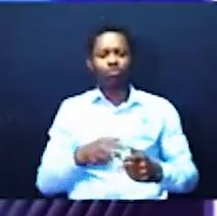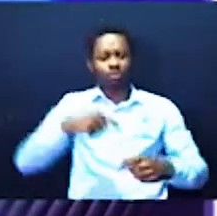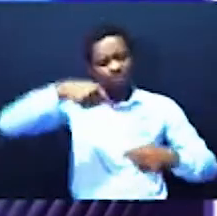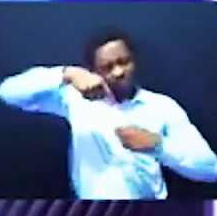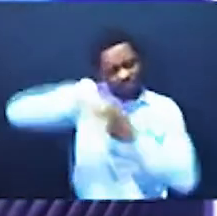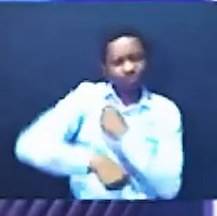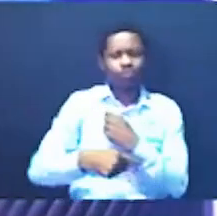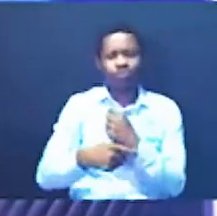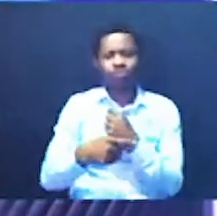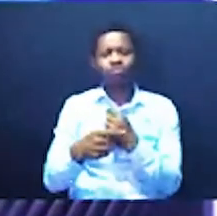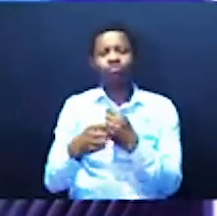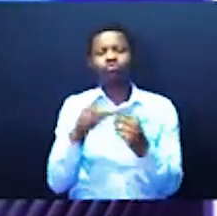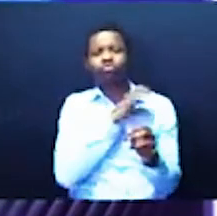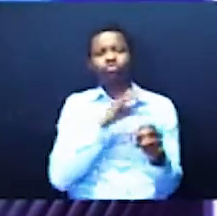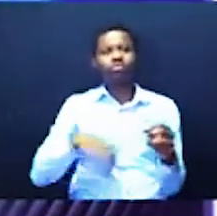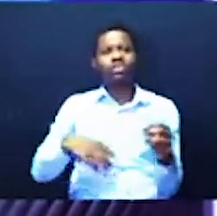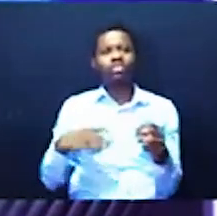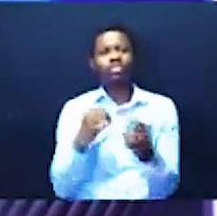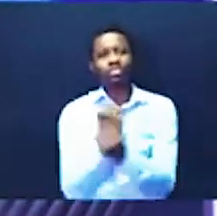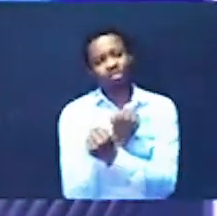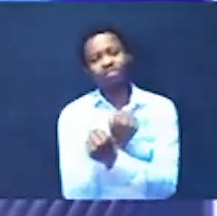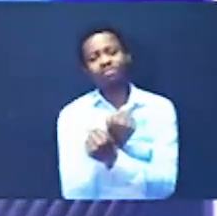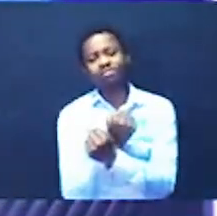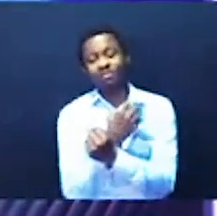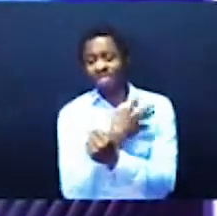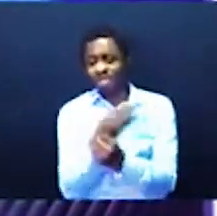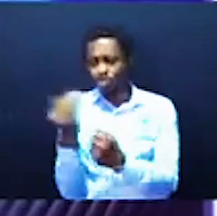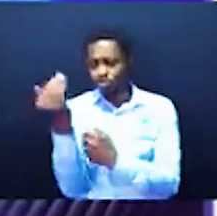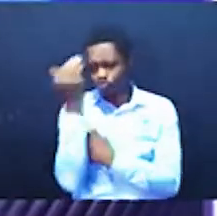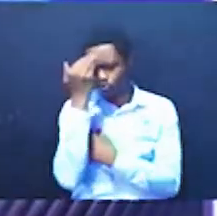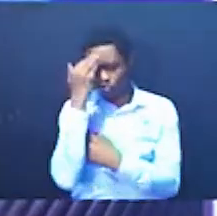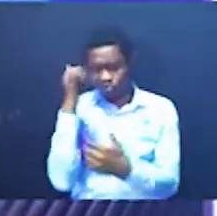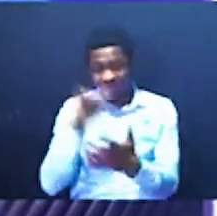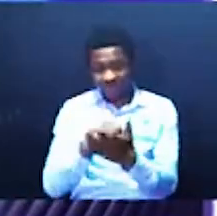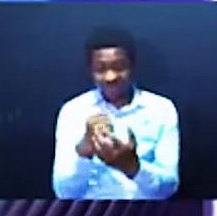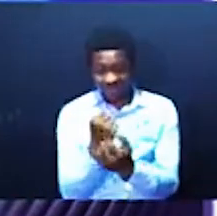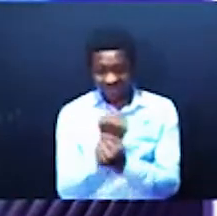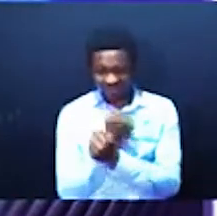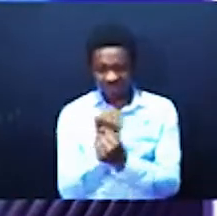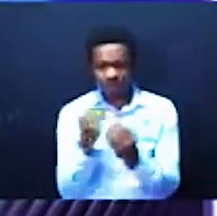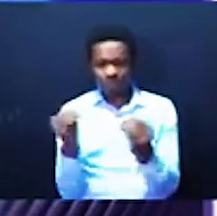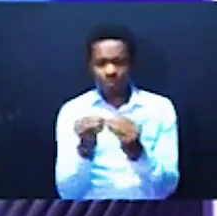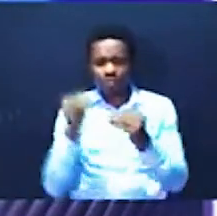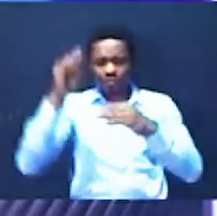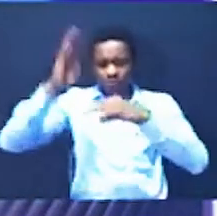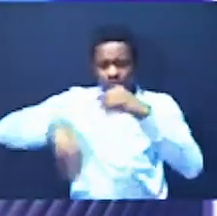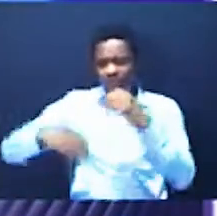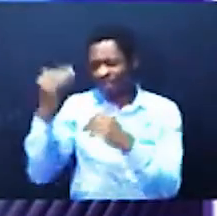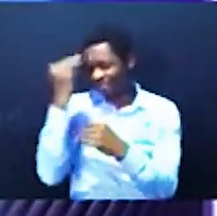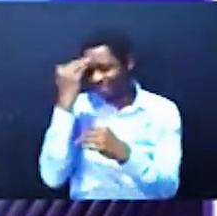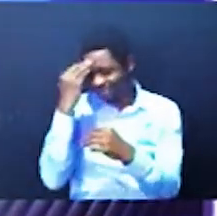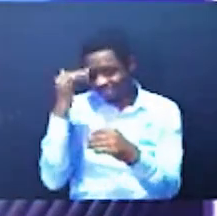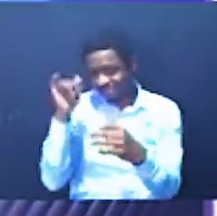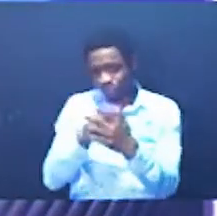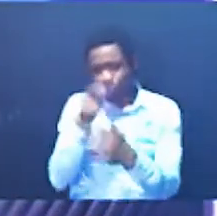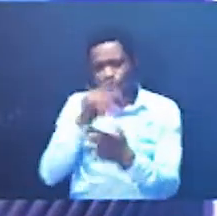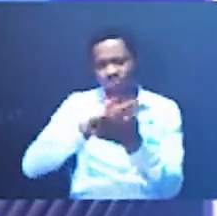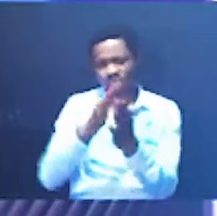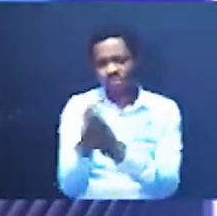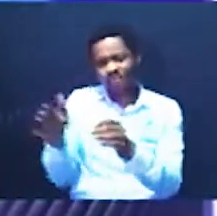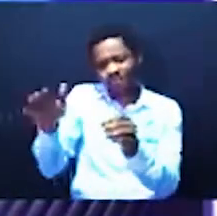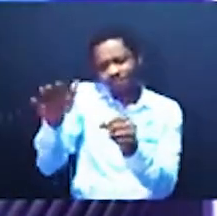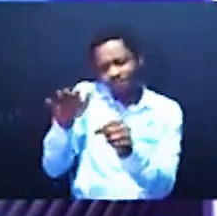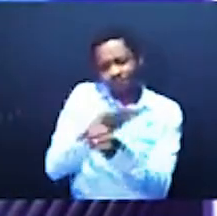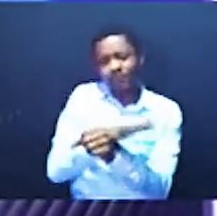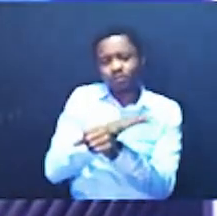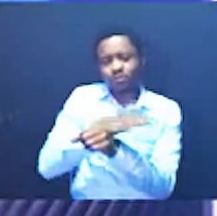And to know this love that surpasses knowledge, that you may be filled